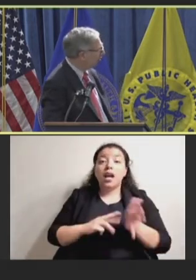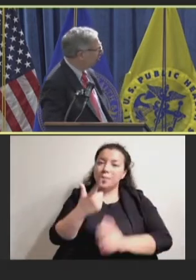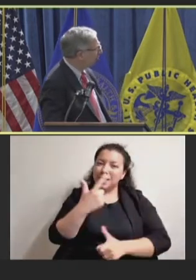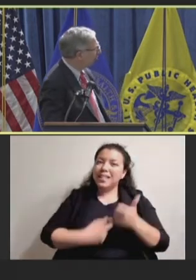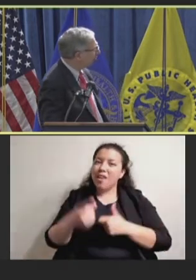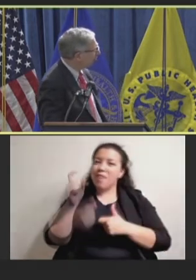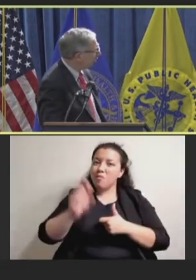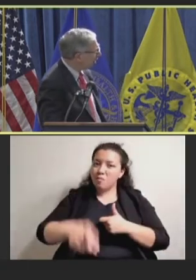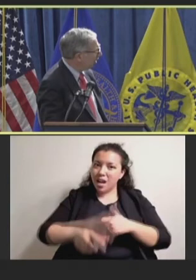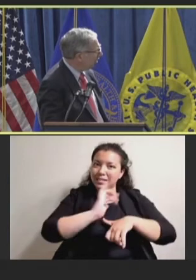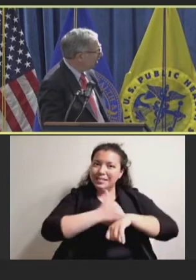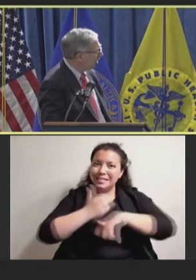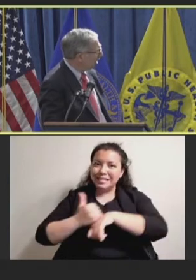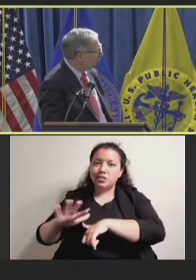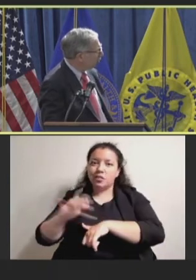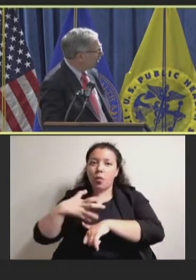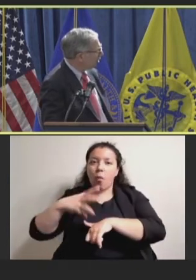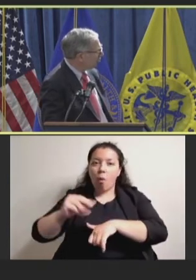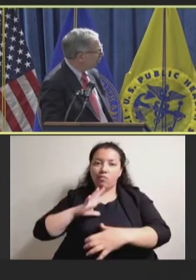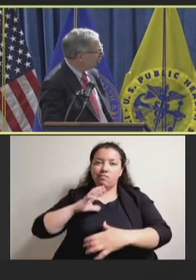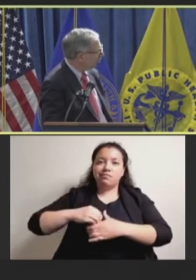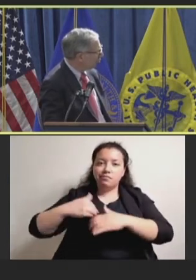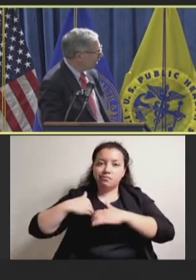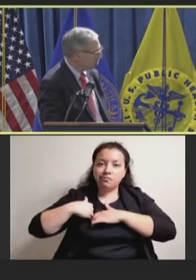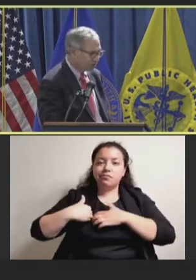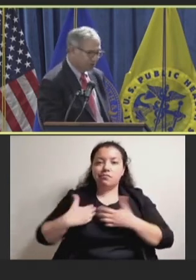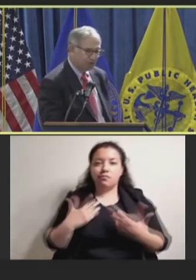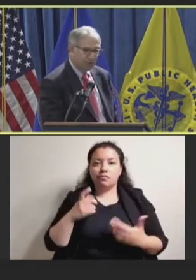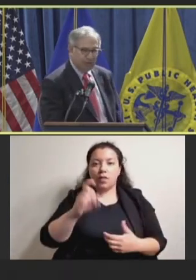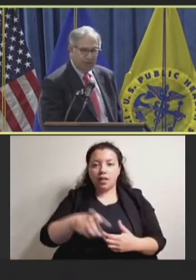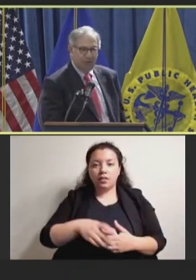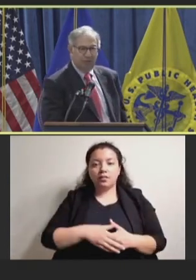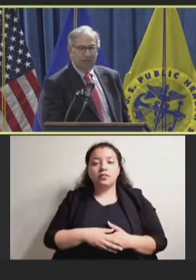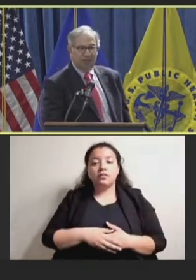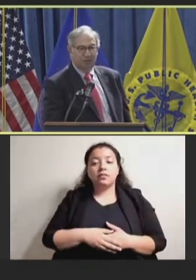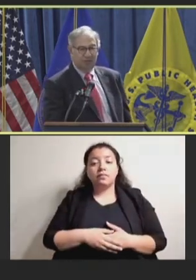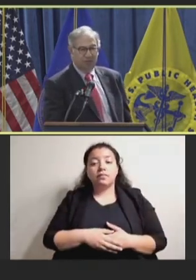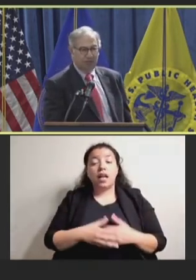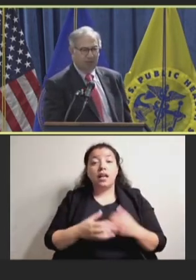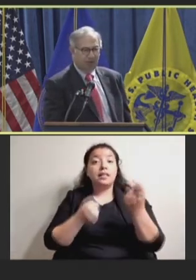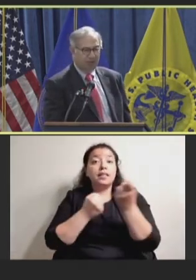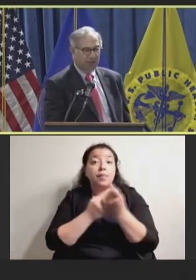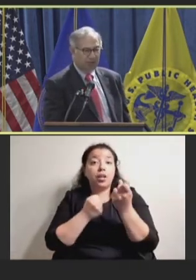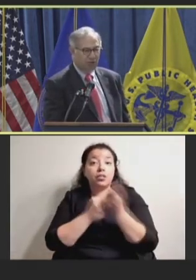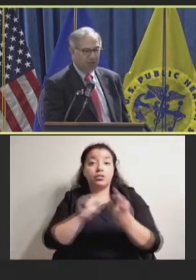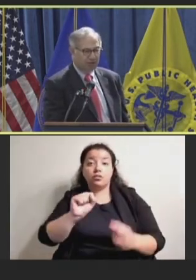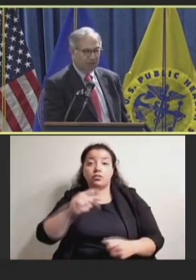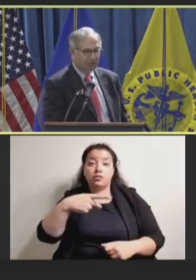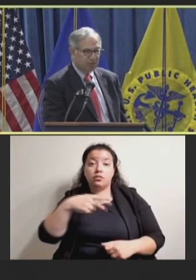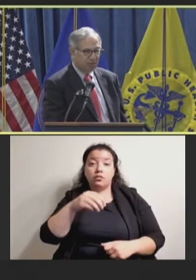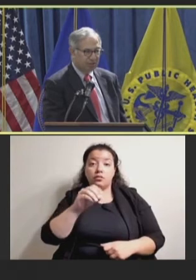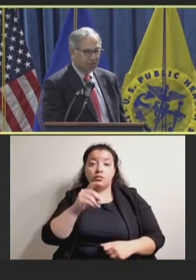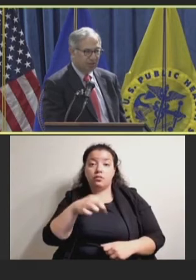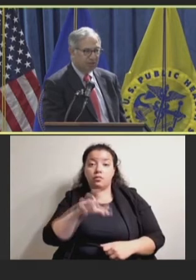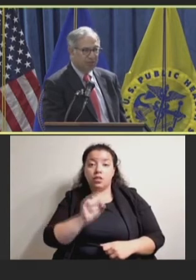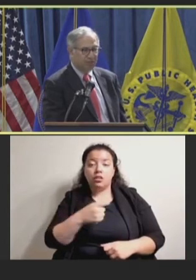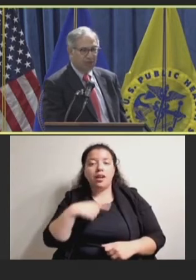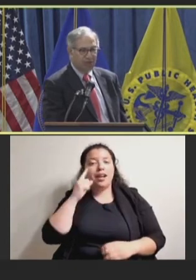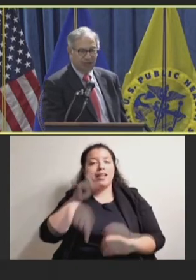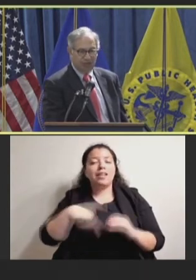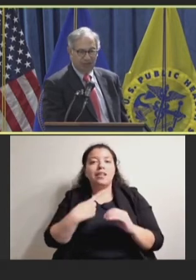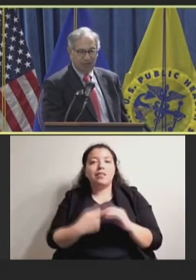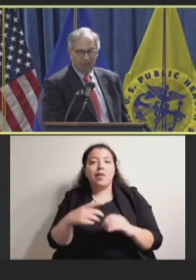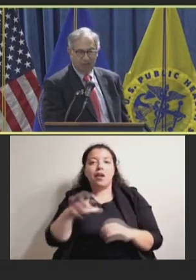involved. I'll put the example of the sponsors. Many times, I think about the COVID vaccine studies and having been